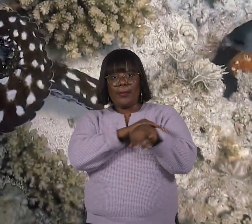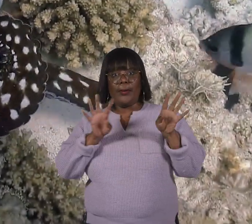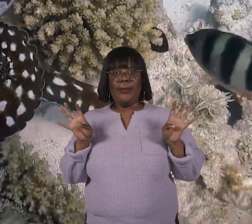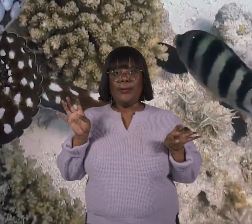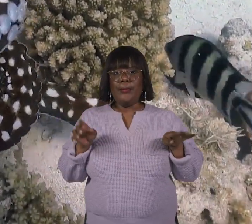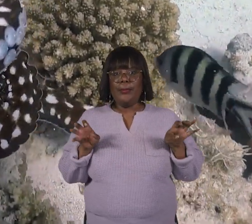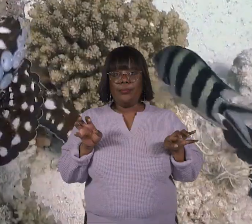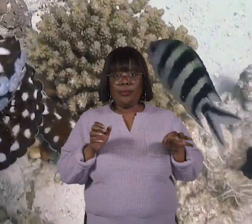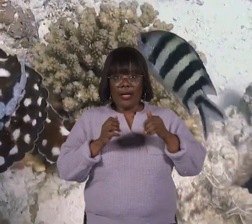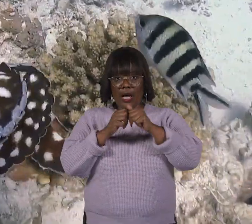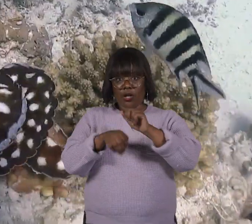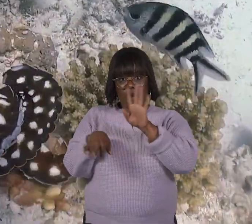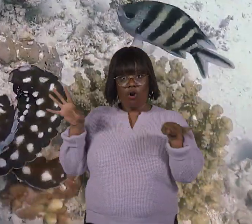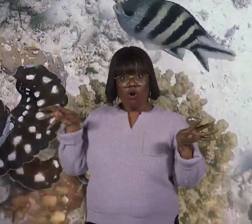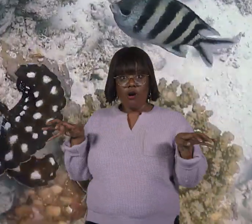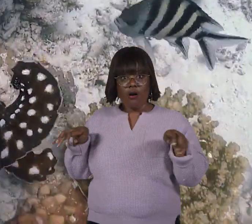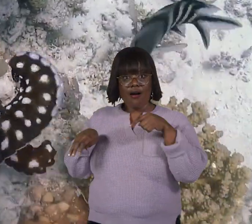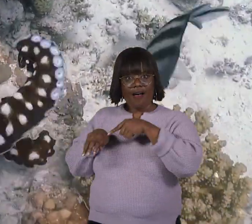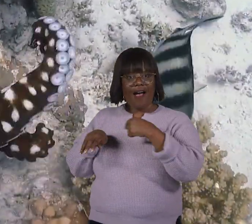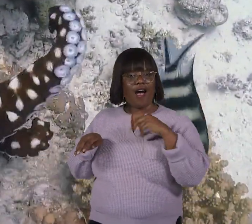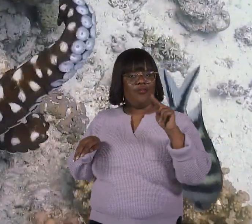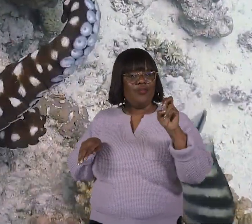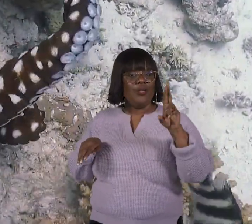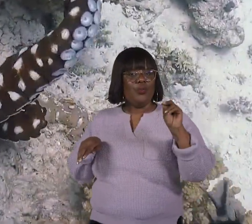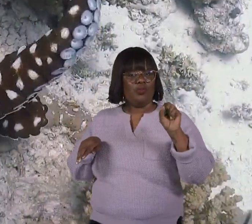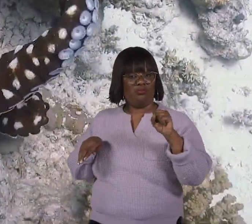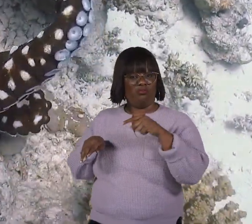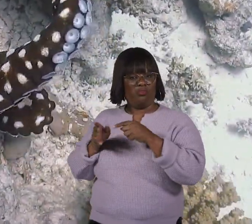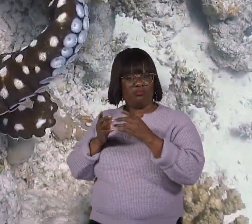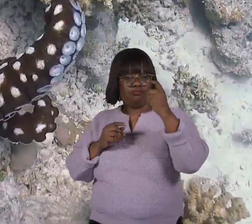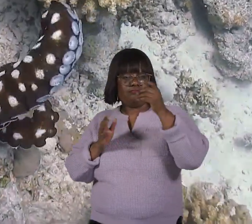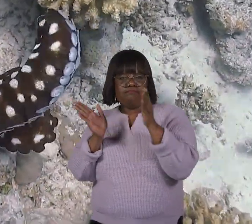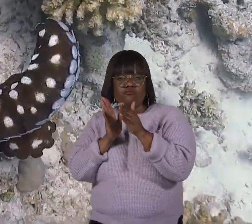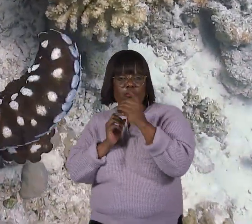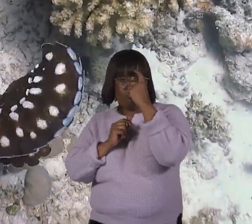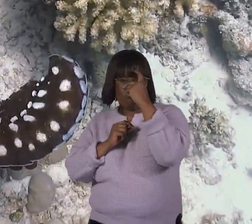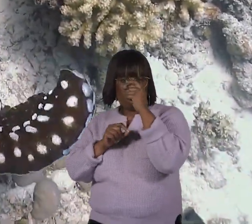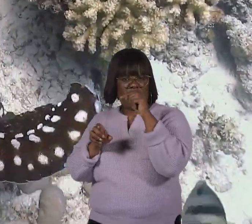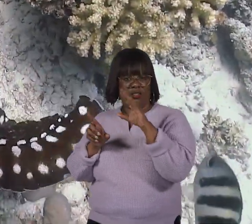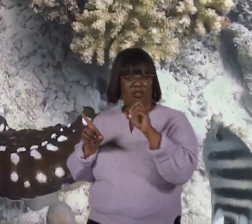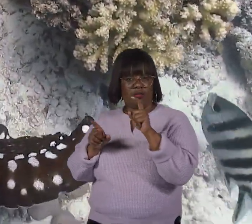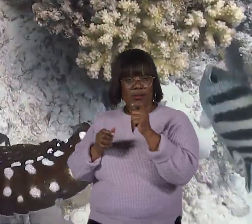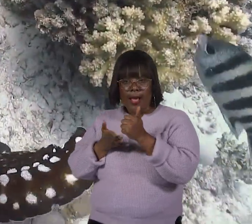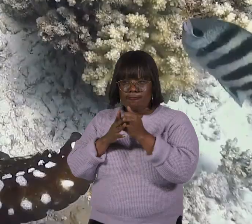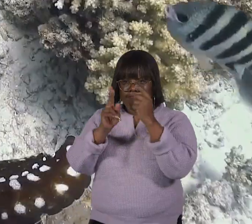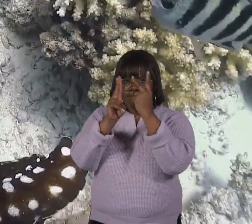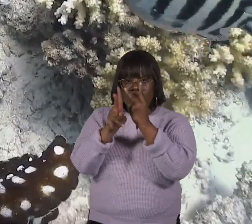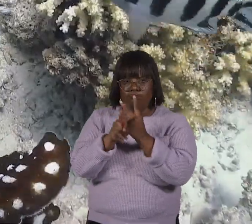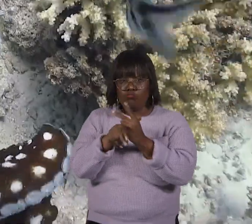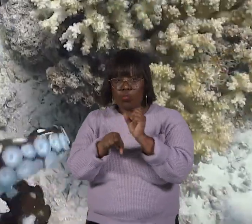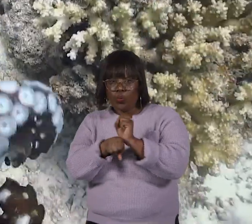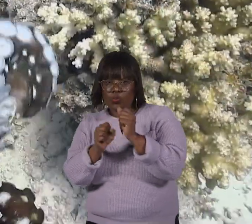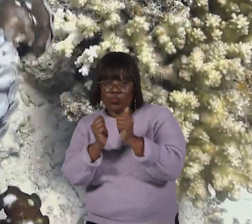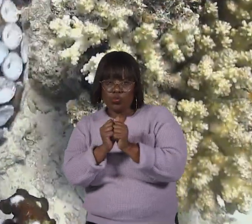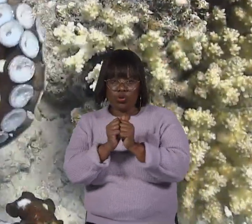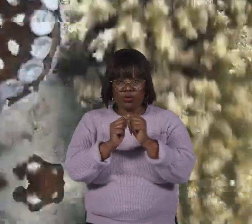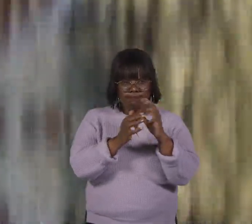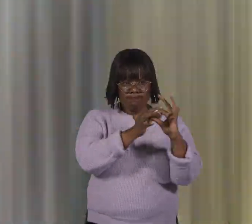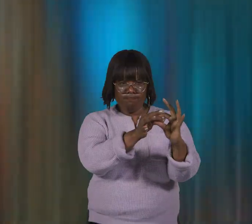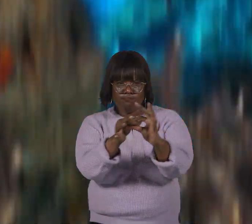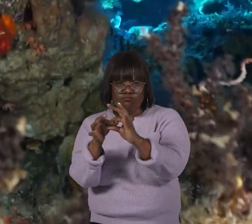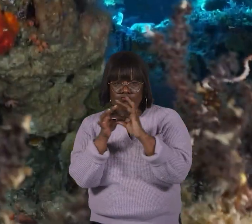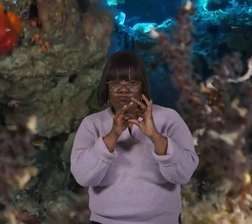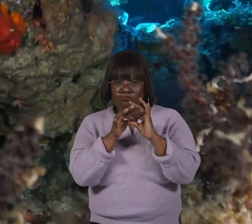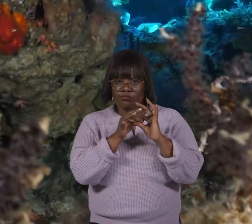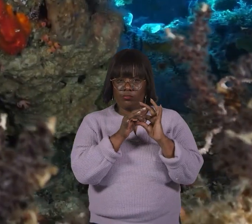Each arm has a bunch of neurons, or tiny brain cells, that work together to help an octopus move its arms in a coordinated way.